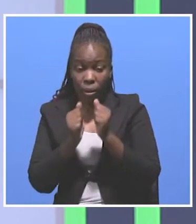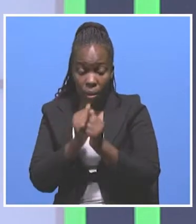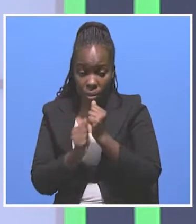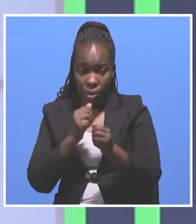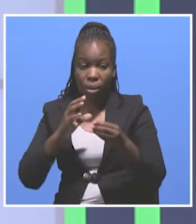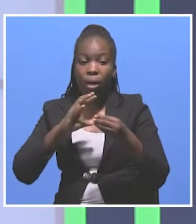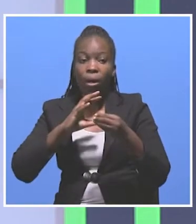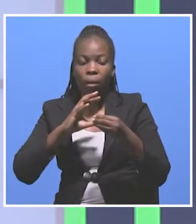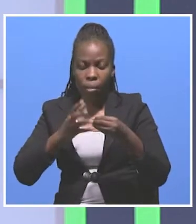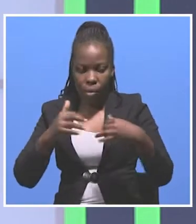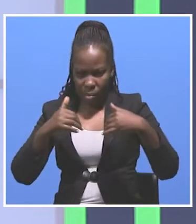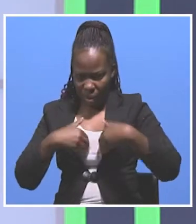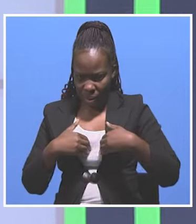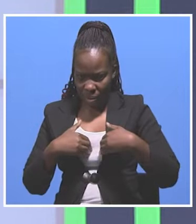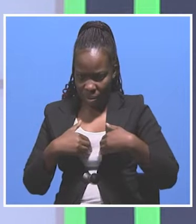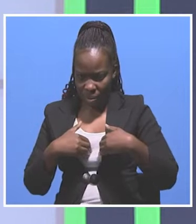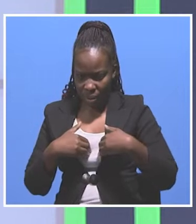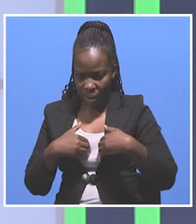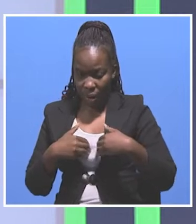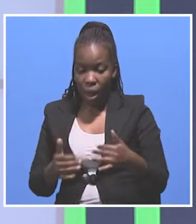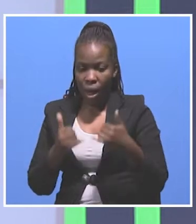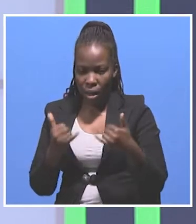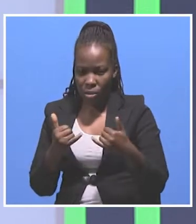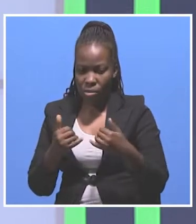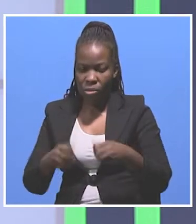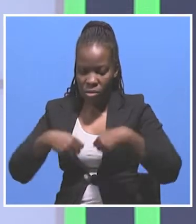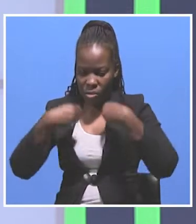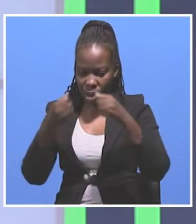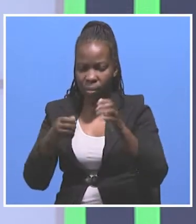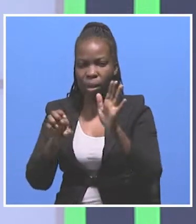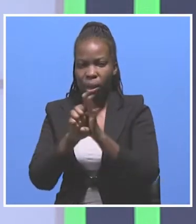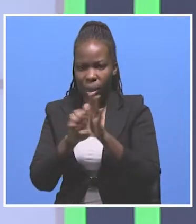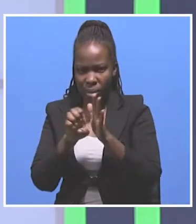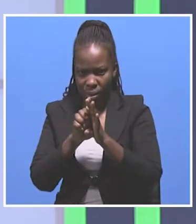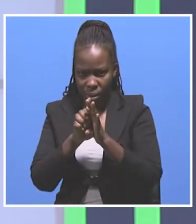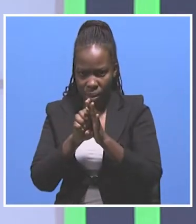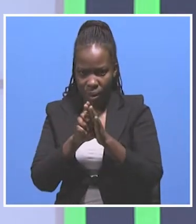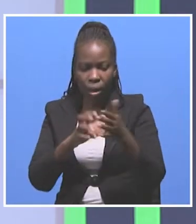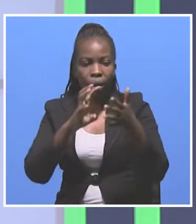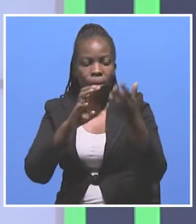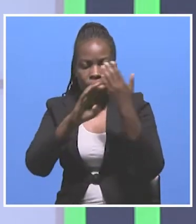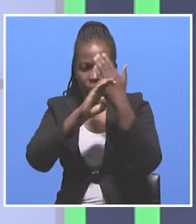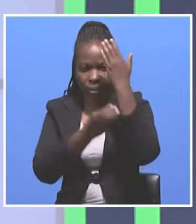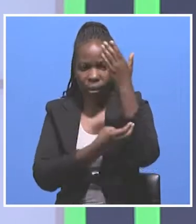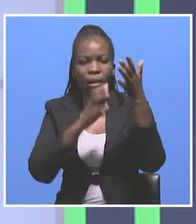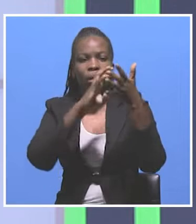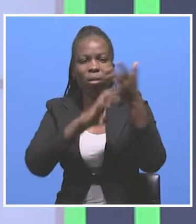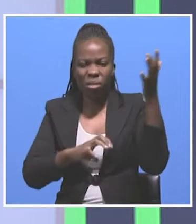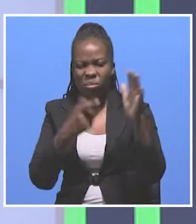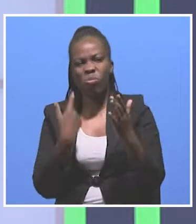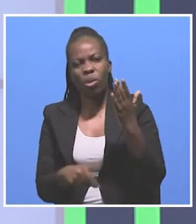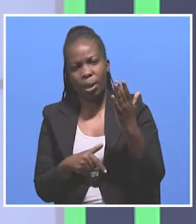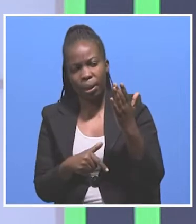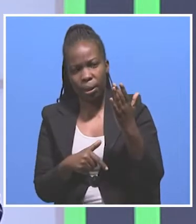some specific examples. So what is termination of pregnancy? So termination of pregnancy is bringing it to a halt,